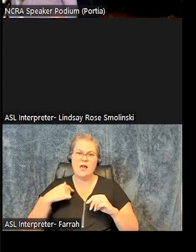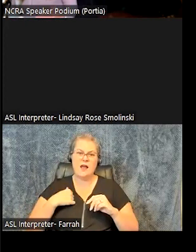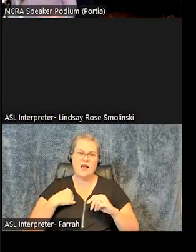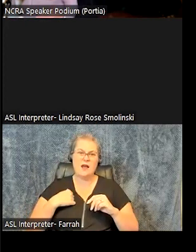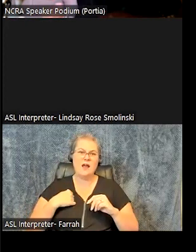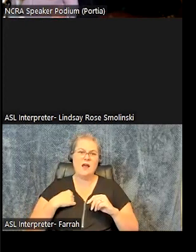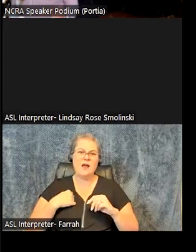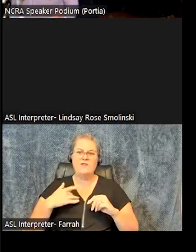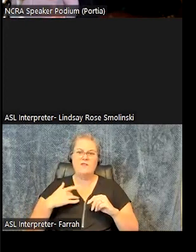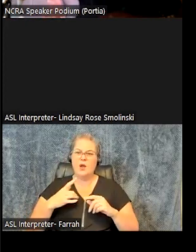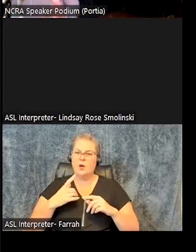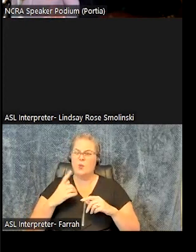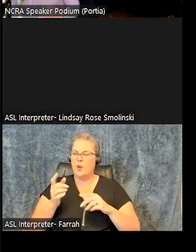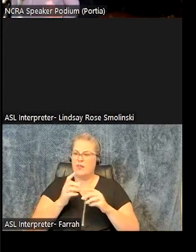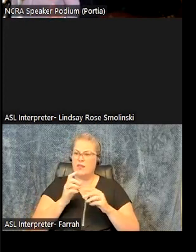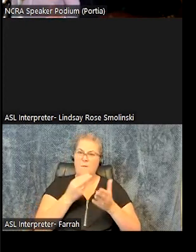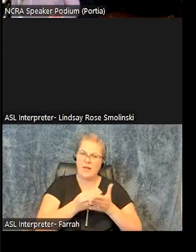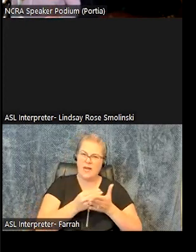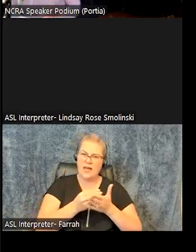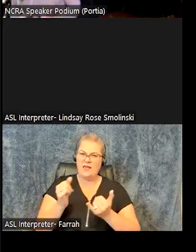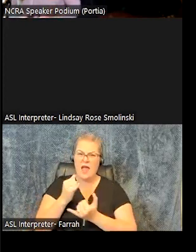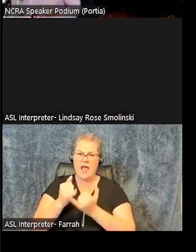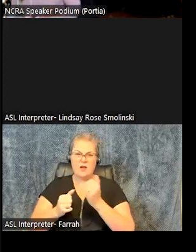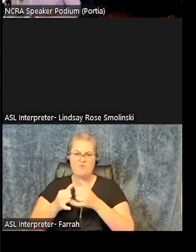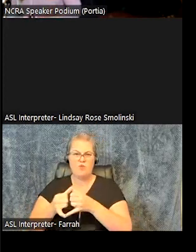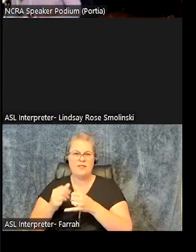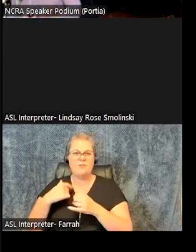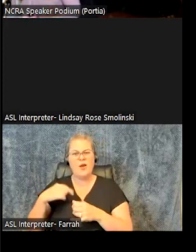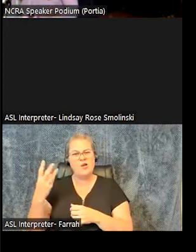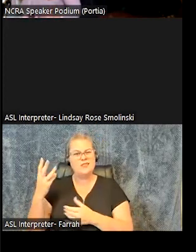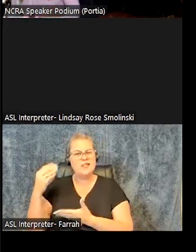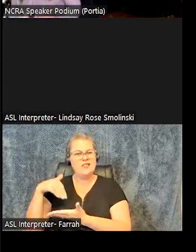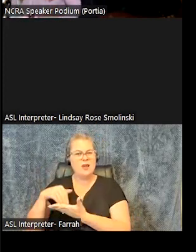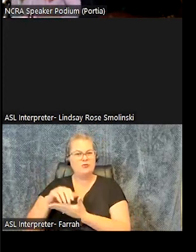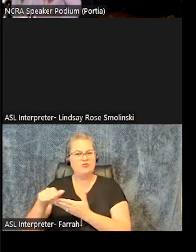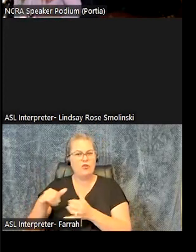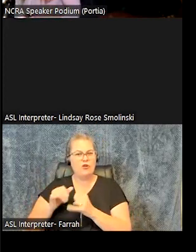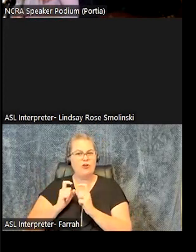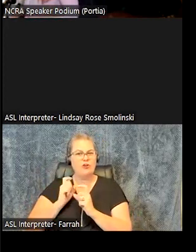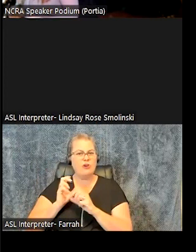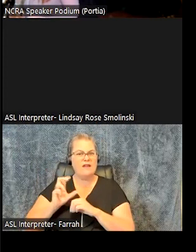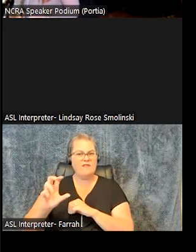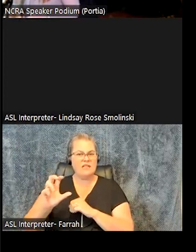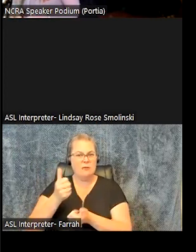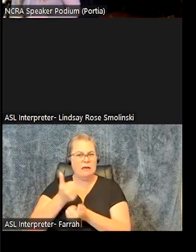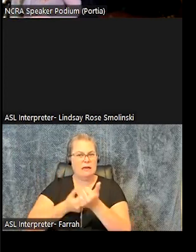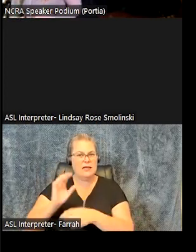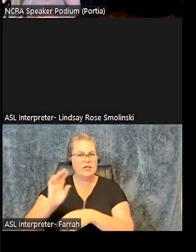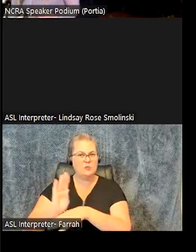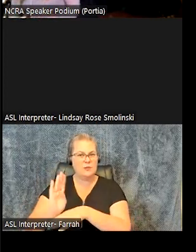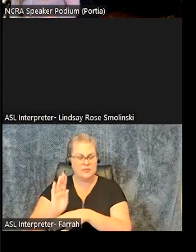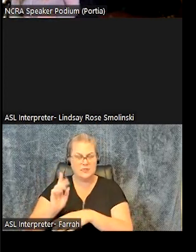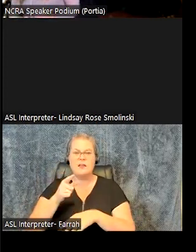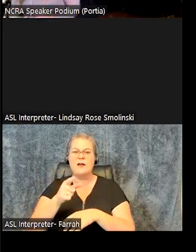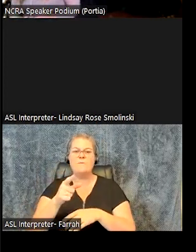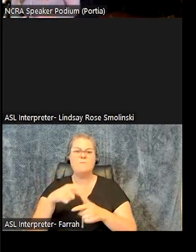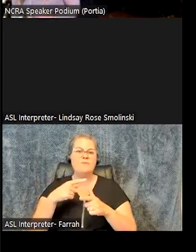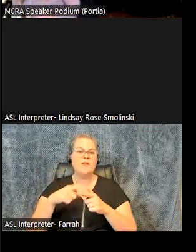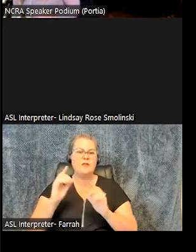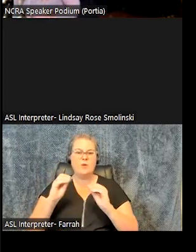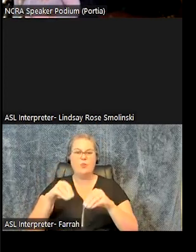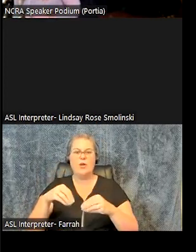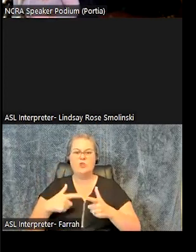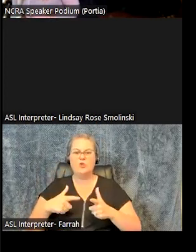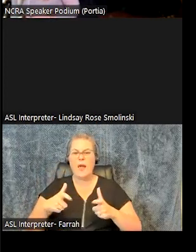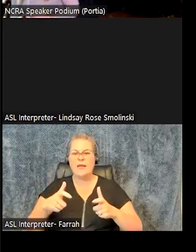and the in-kind prize, it's about a $16,000 investment in each business. They're entered into an accelerator